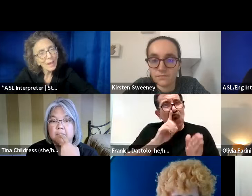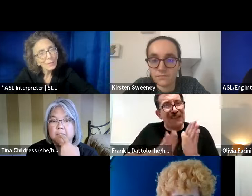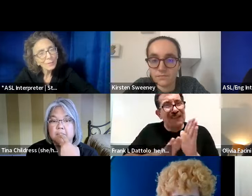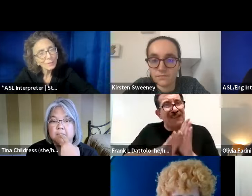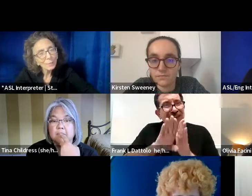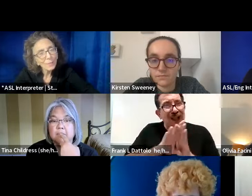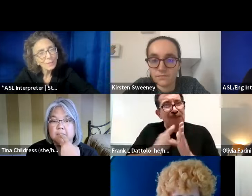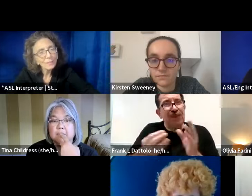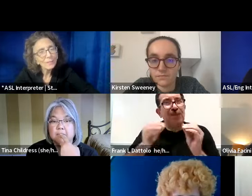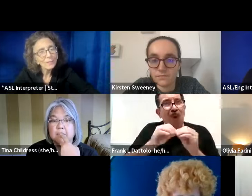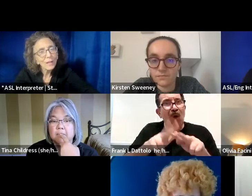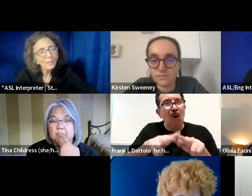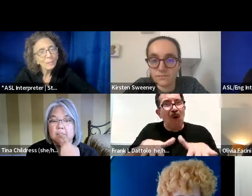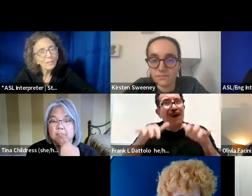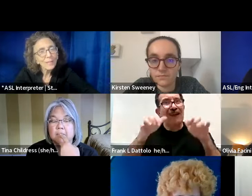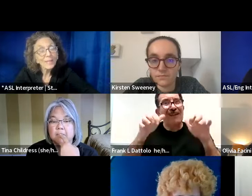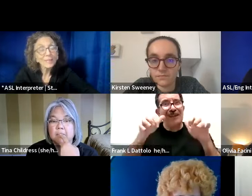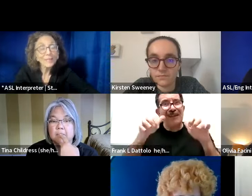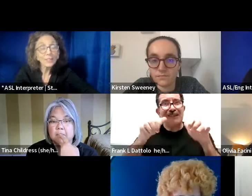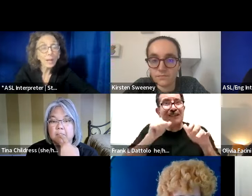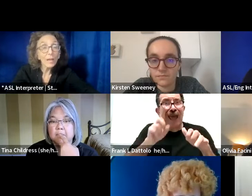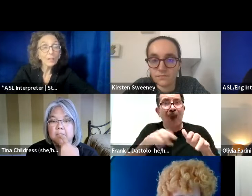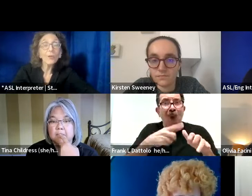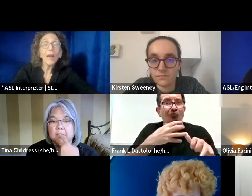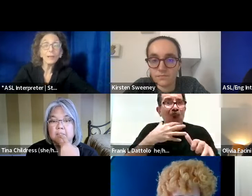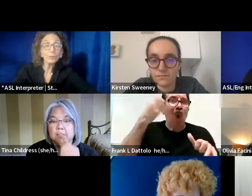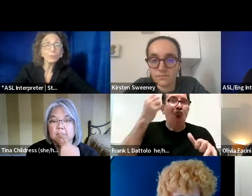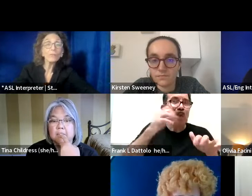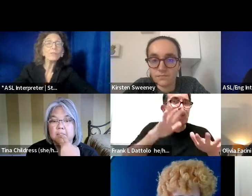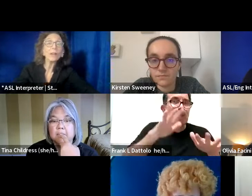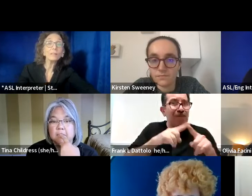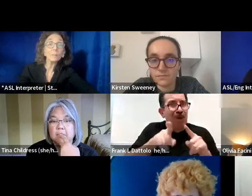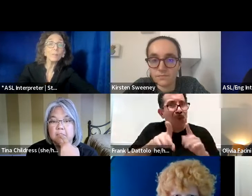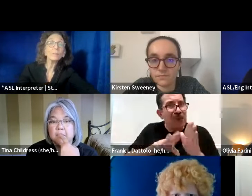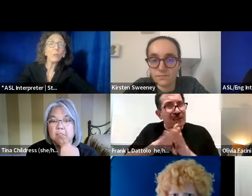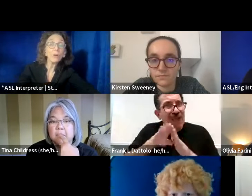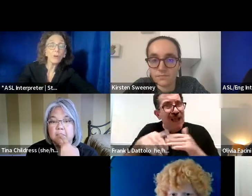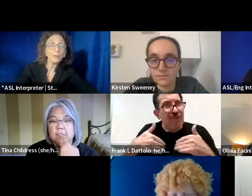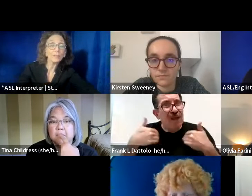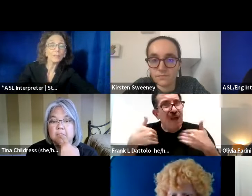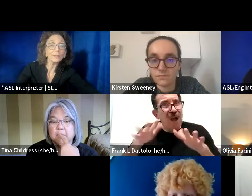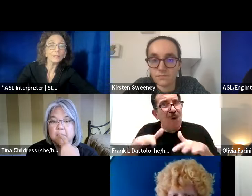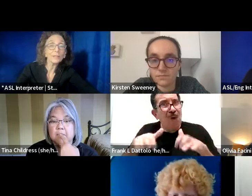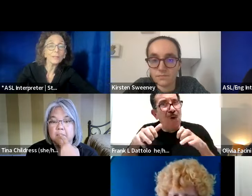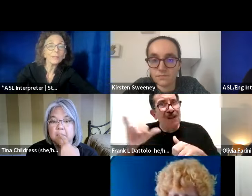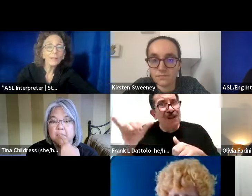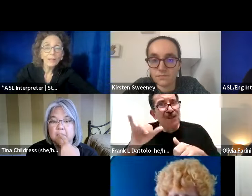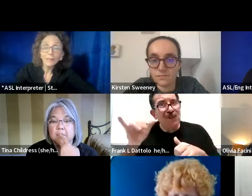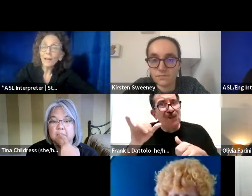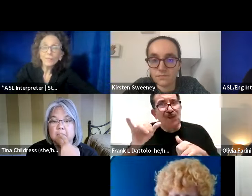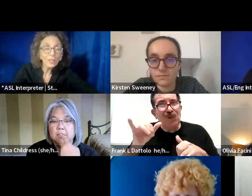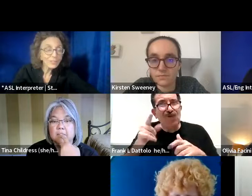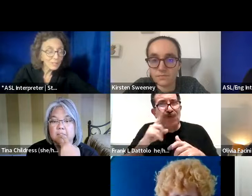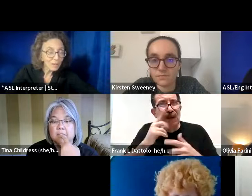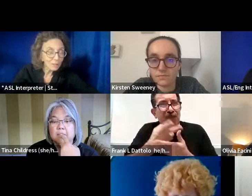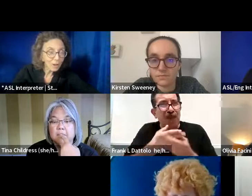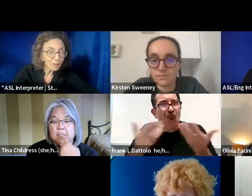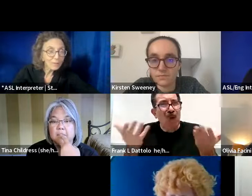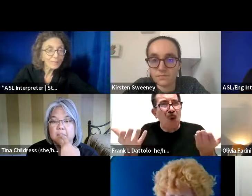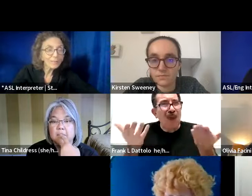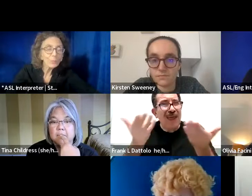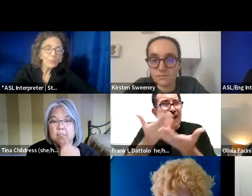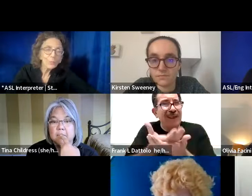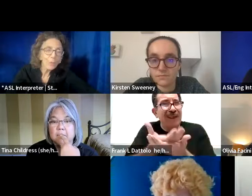So think how that could be developed. And this way, you're actually developing more audiences, not just the